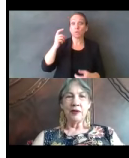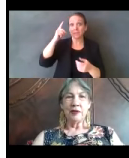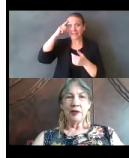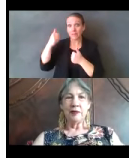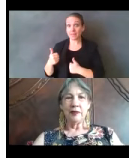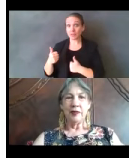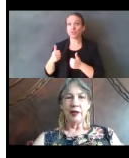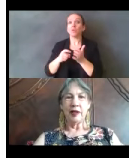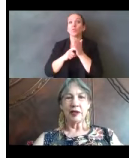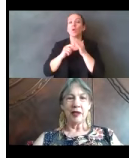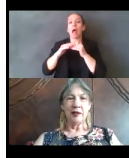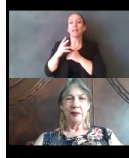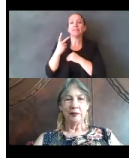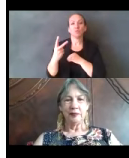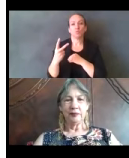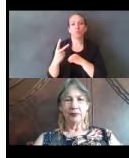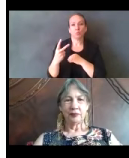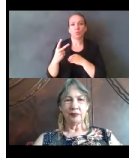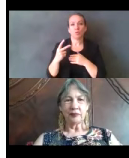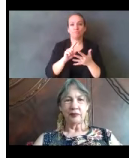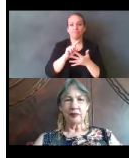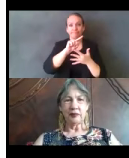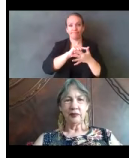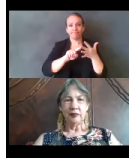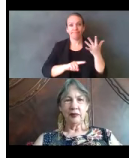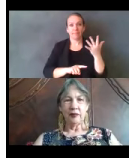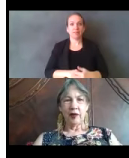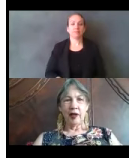of those. Next slide.